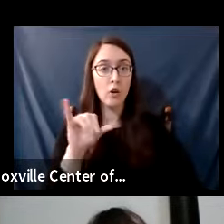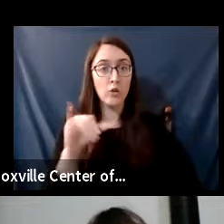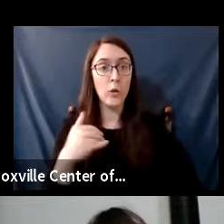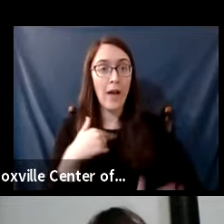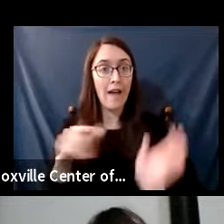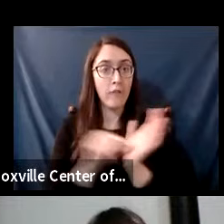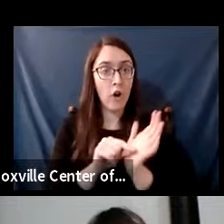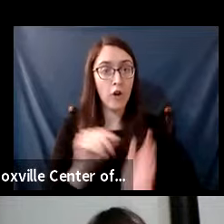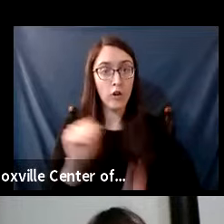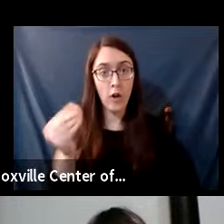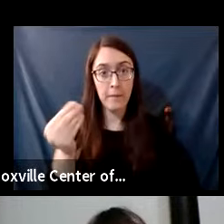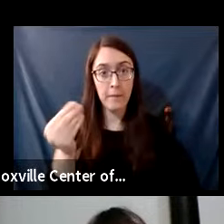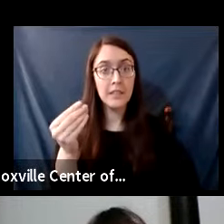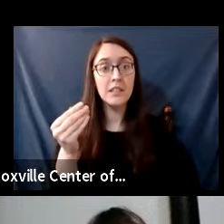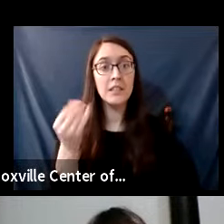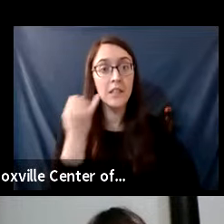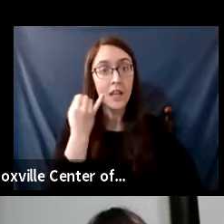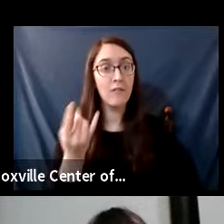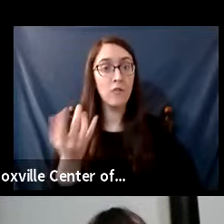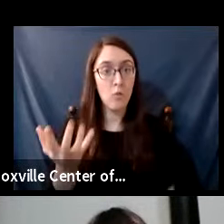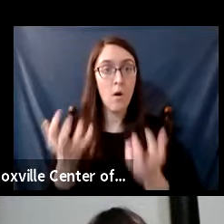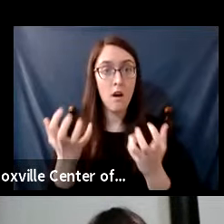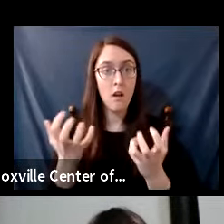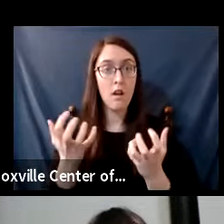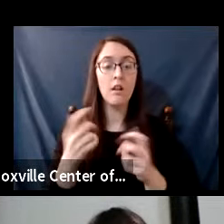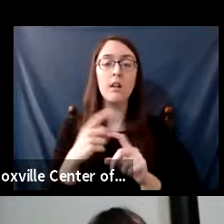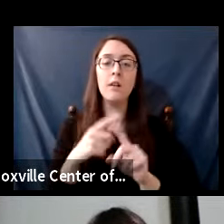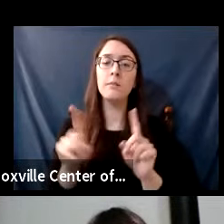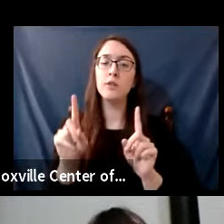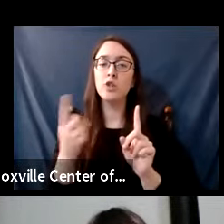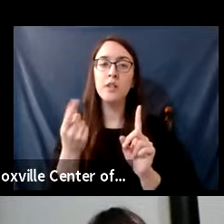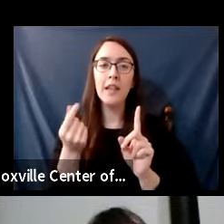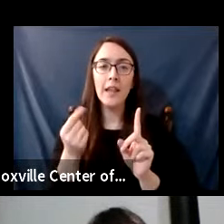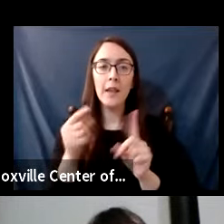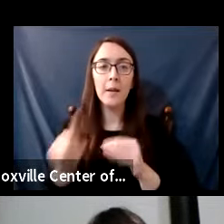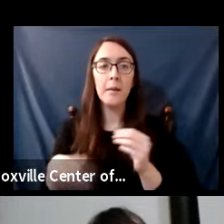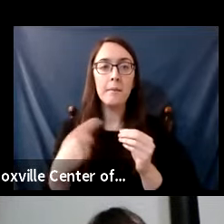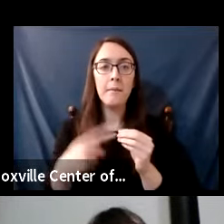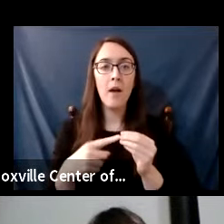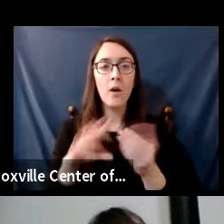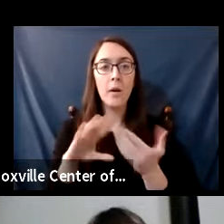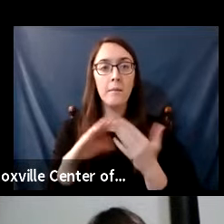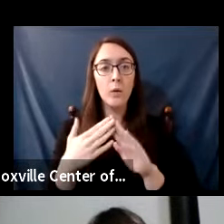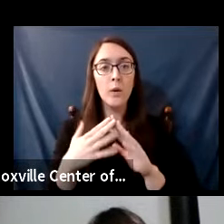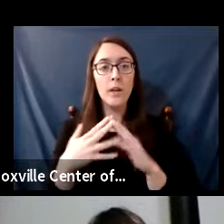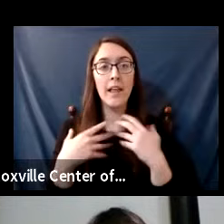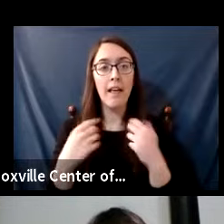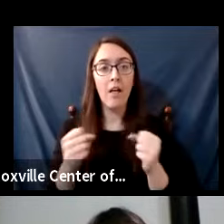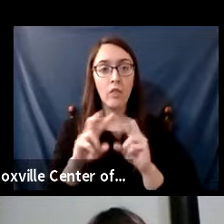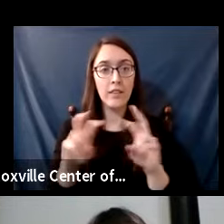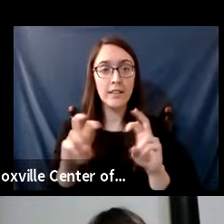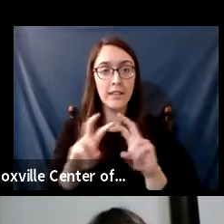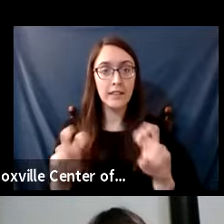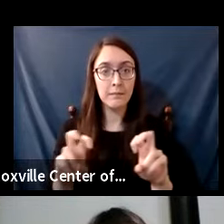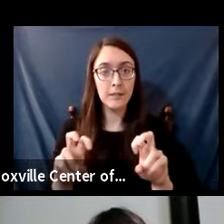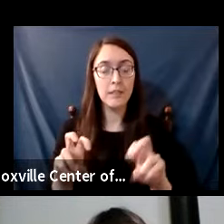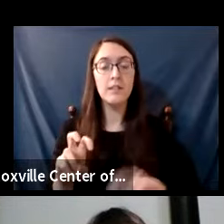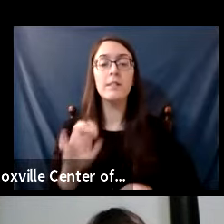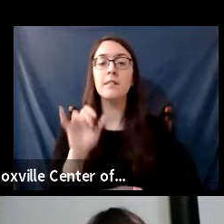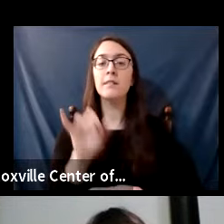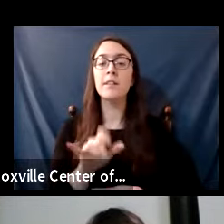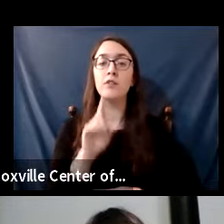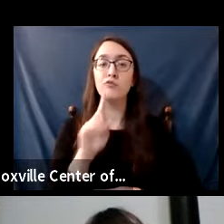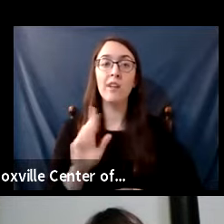you, if you so desire. So just a little bit about the community health assessment. This is really